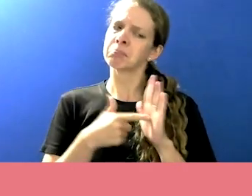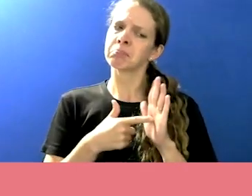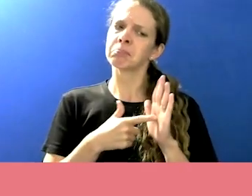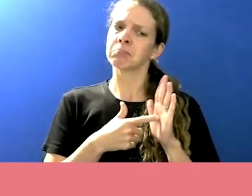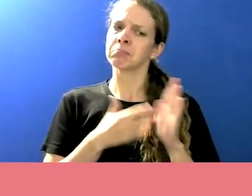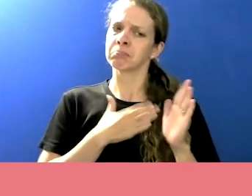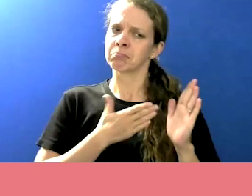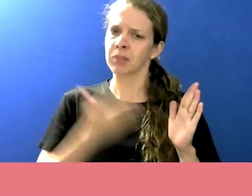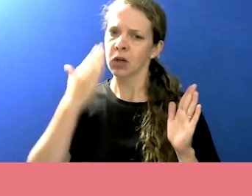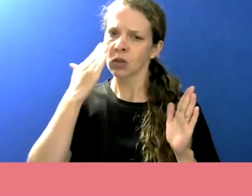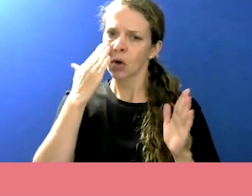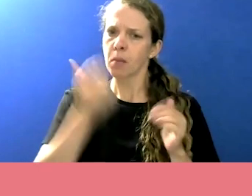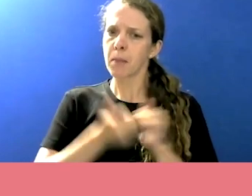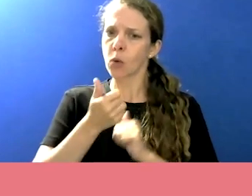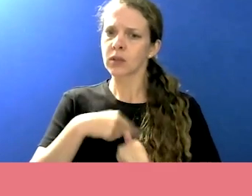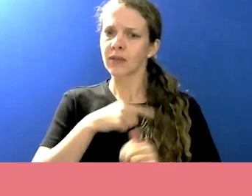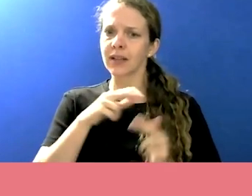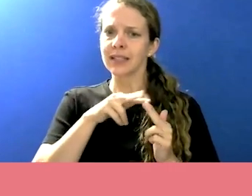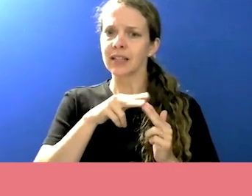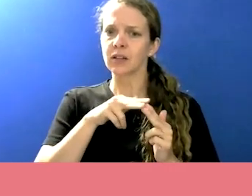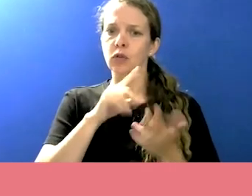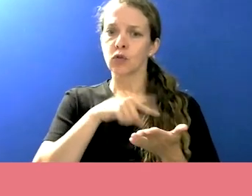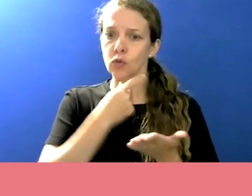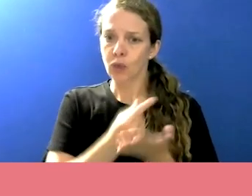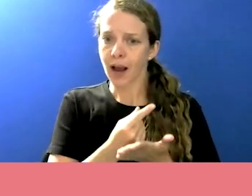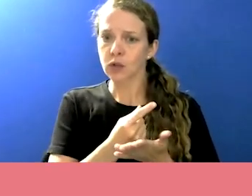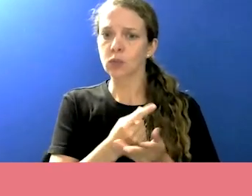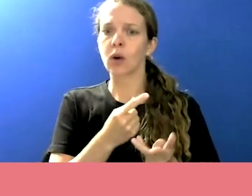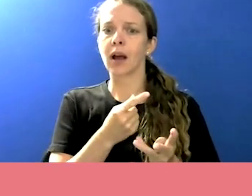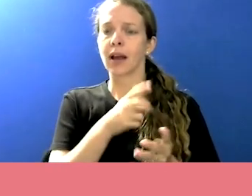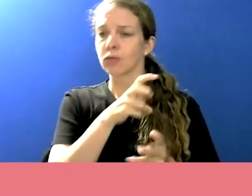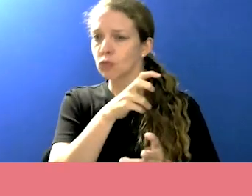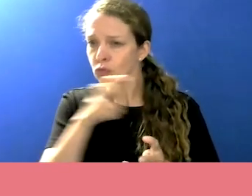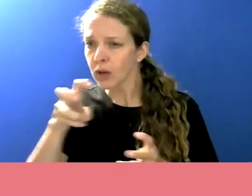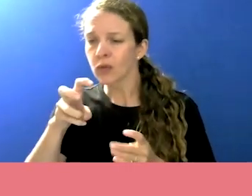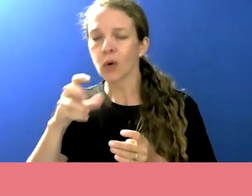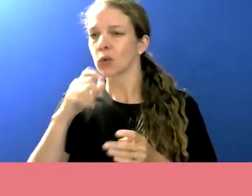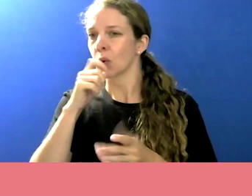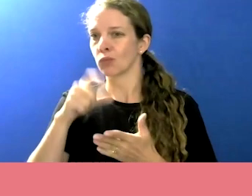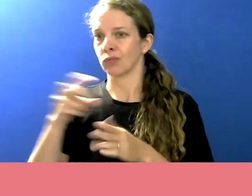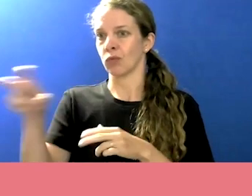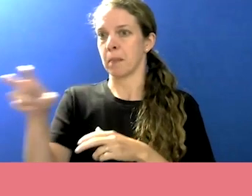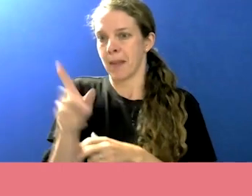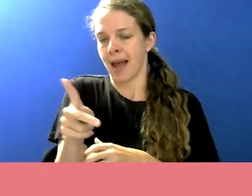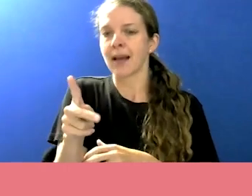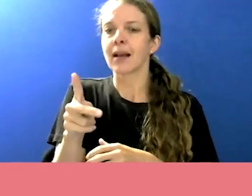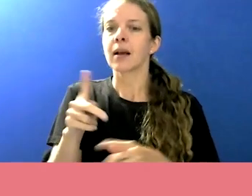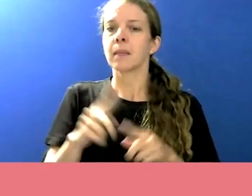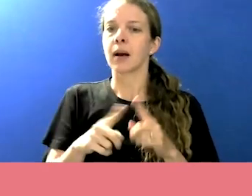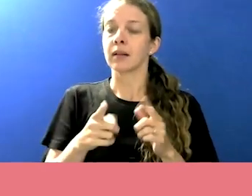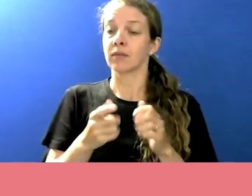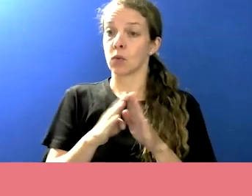that most of the students do either graduate, transfer out each semester, or also do not return. So we do have an open